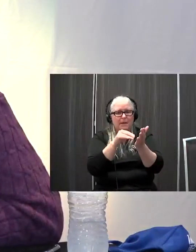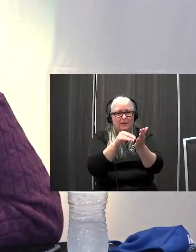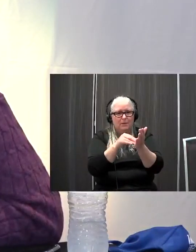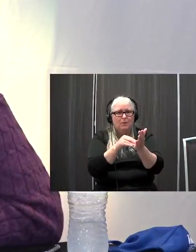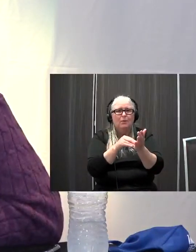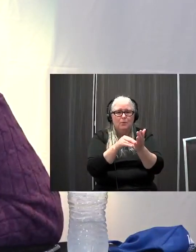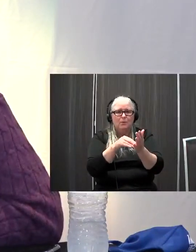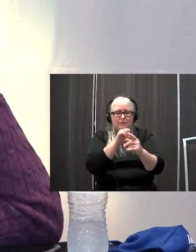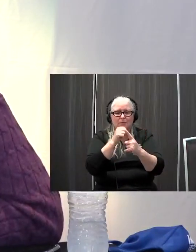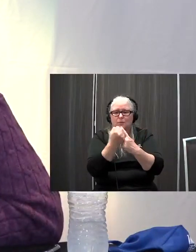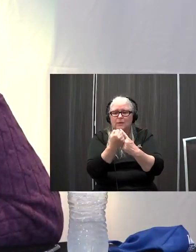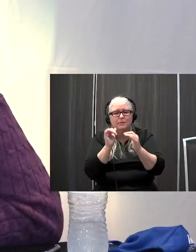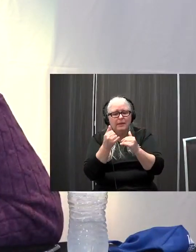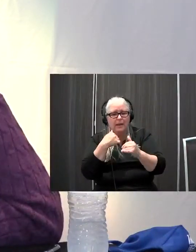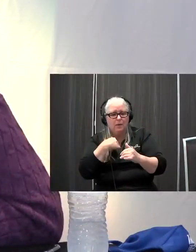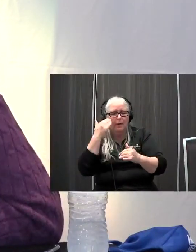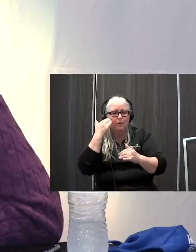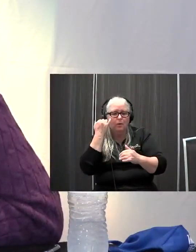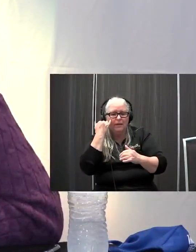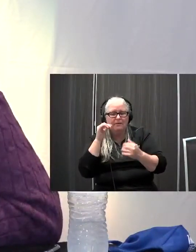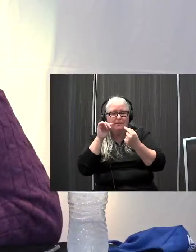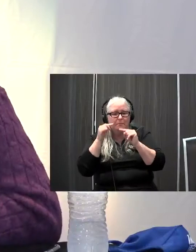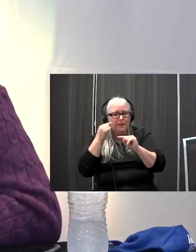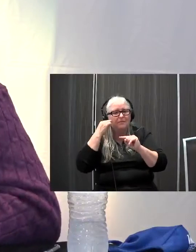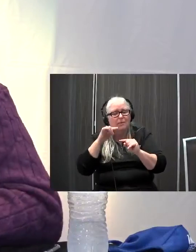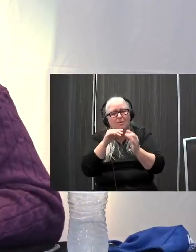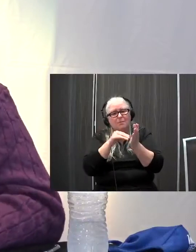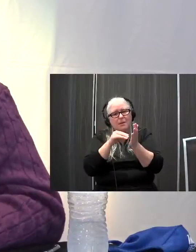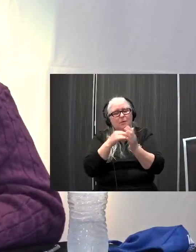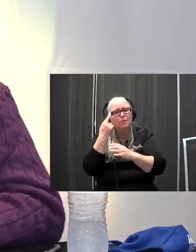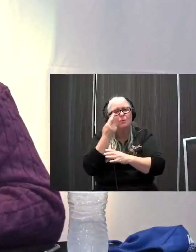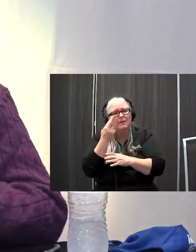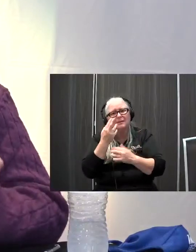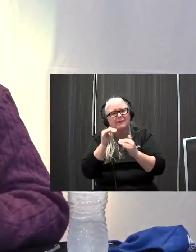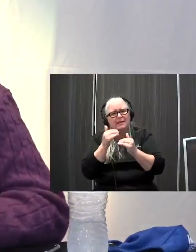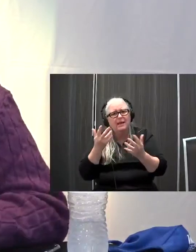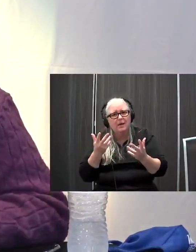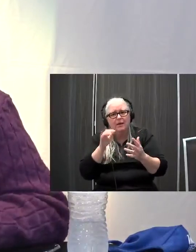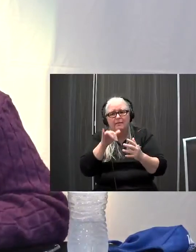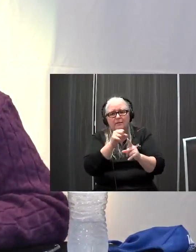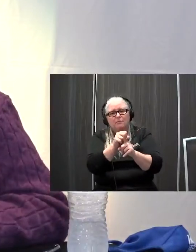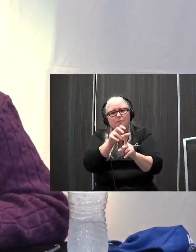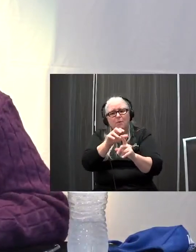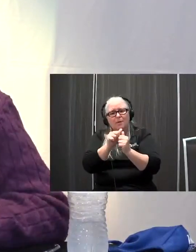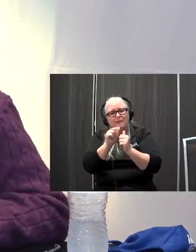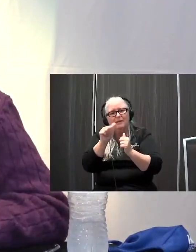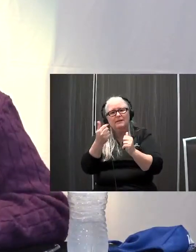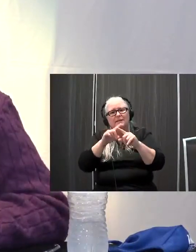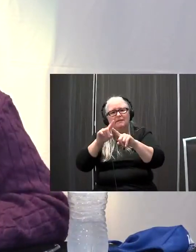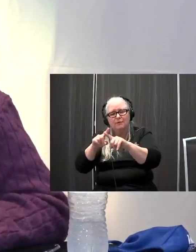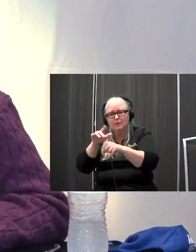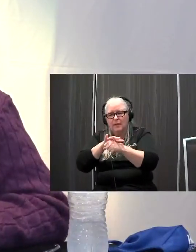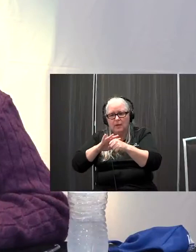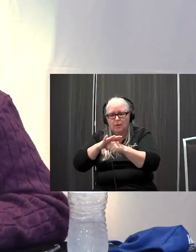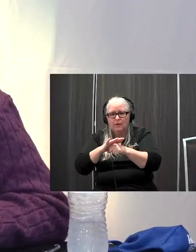else can we figure out if there's pain for a medical reason? So then this really expands into other areas, making my child defensive